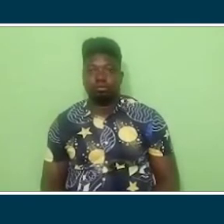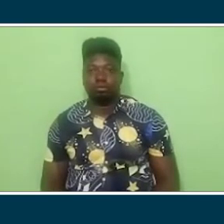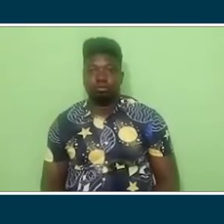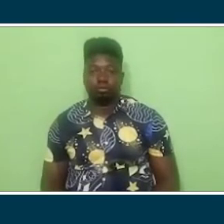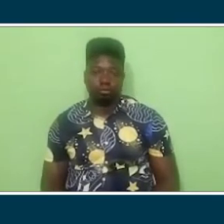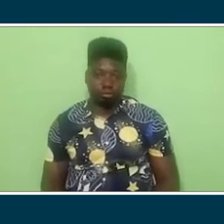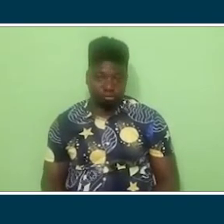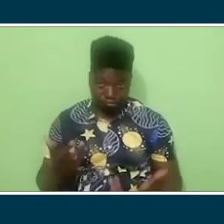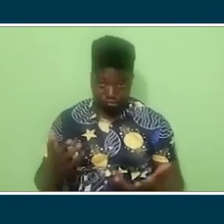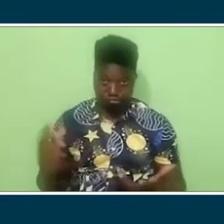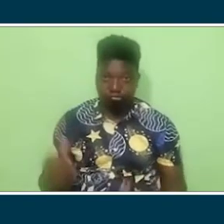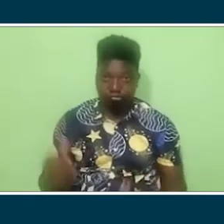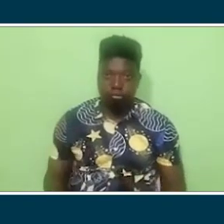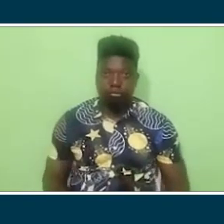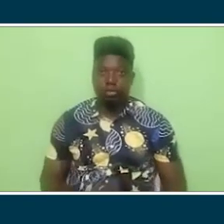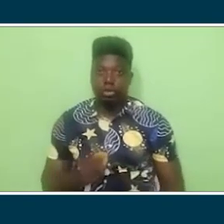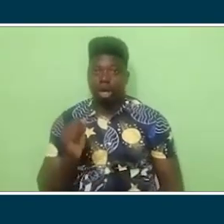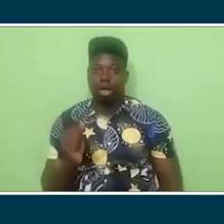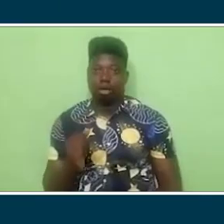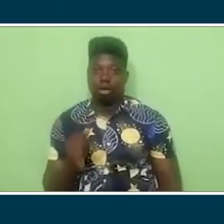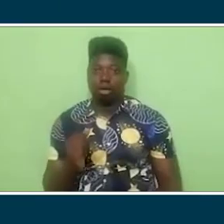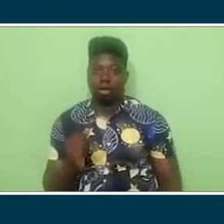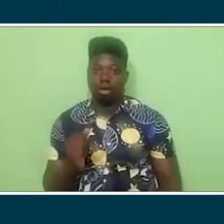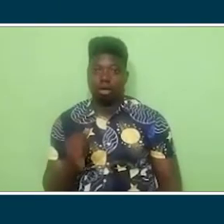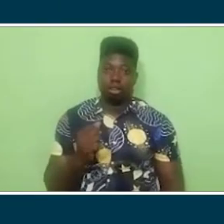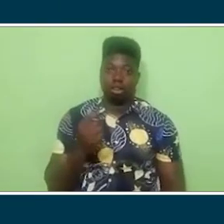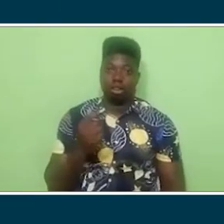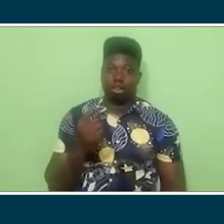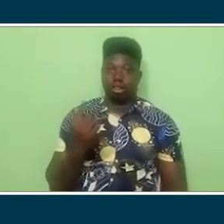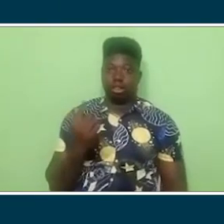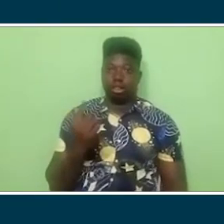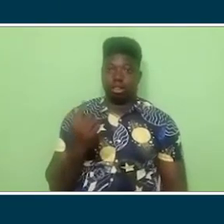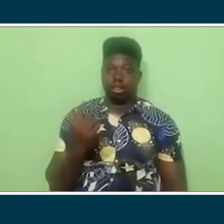know that was a little long, but I had